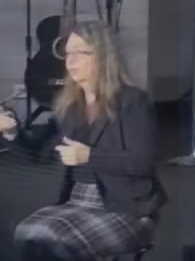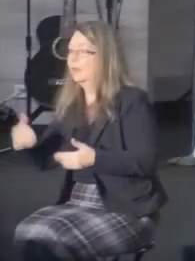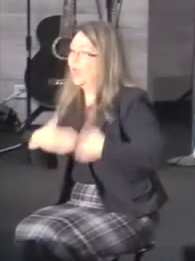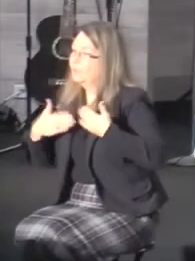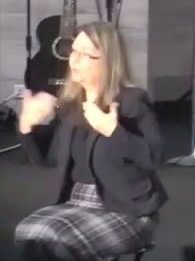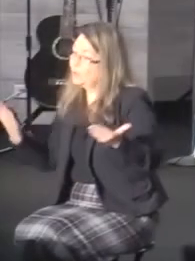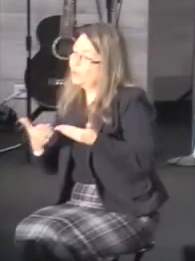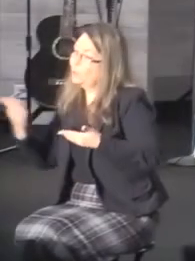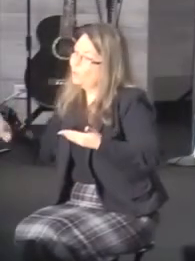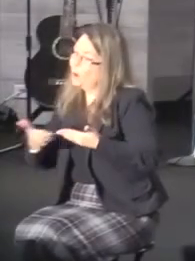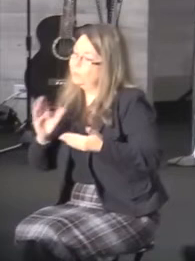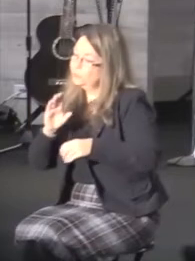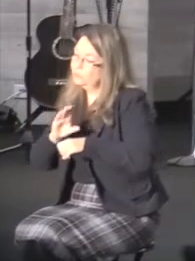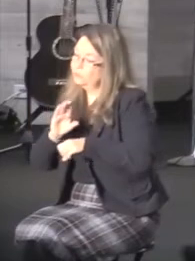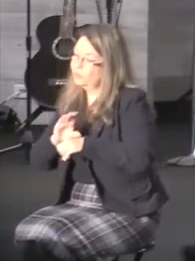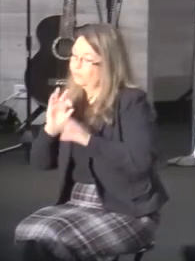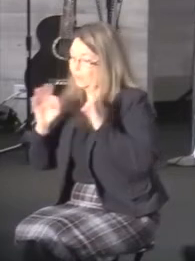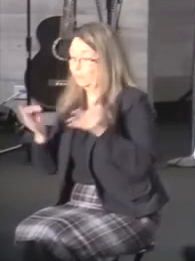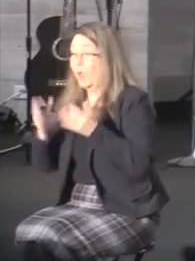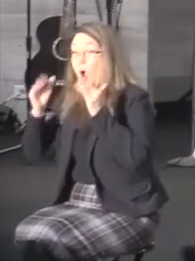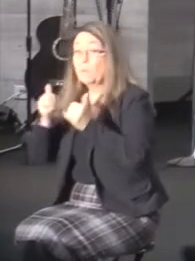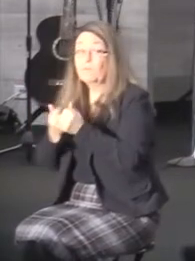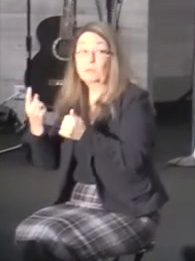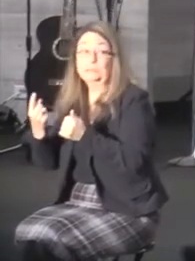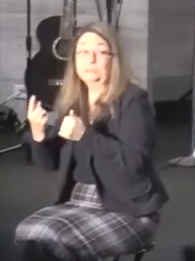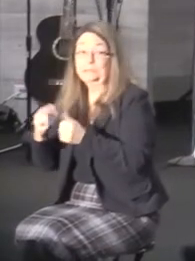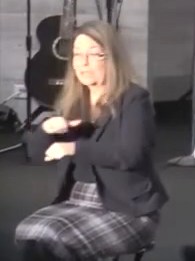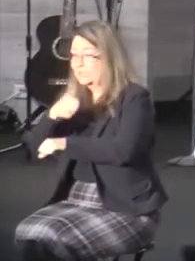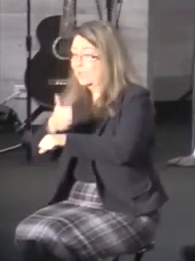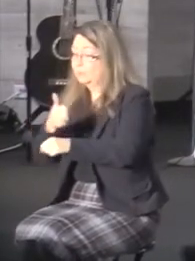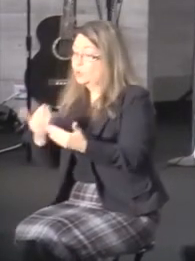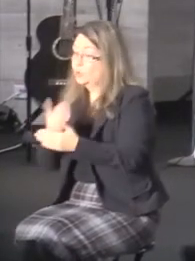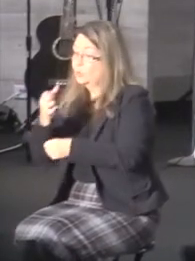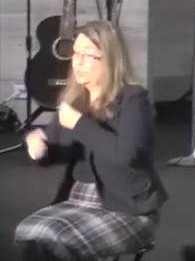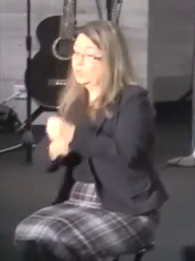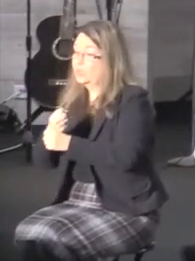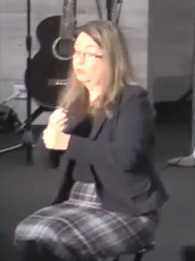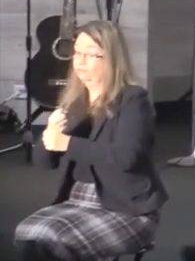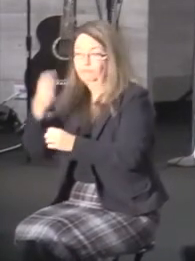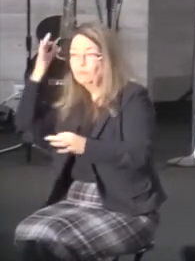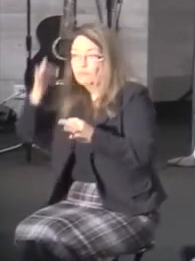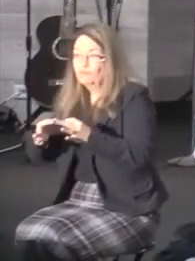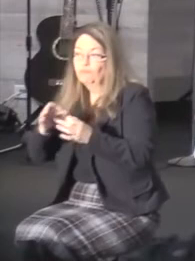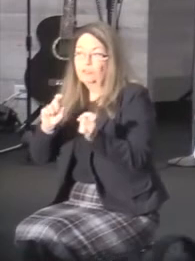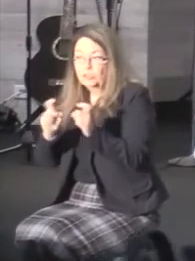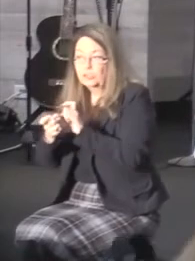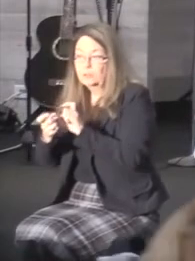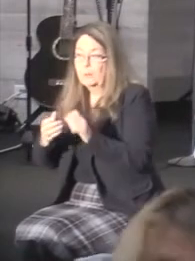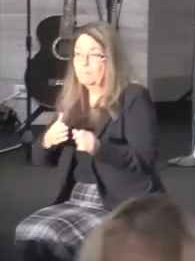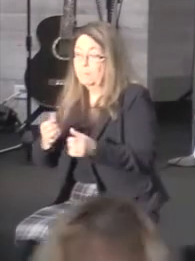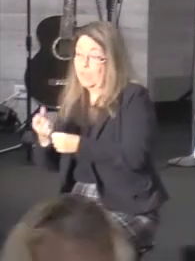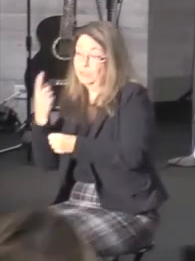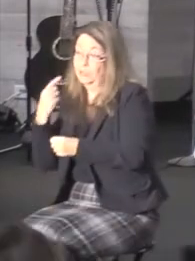Welcome to our church family. Hopefully everybody has set their New Year resolutions. Last year, my New Year resolution was to lose